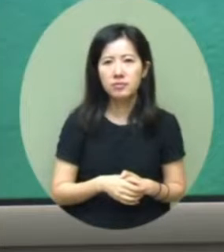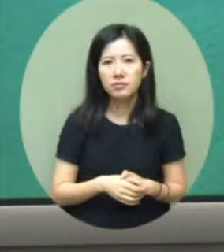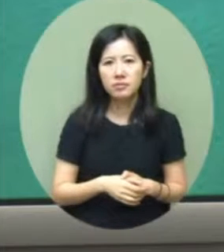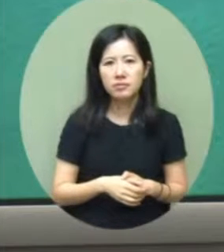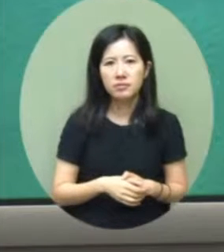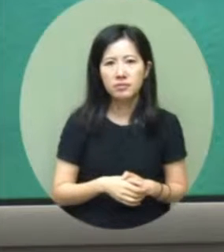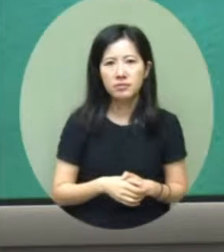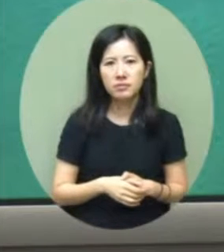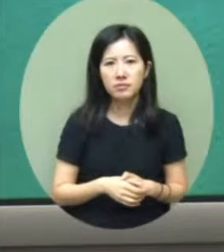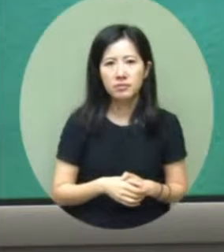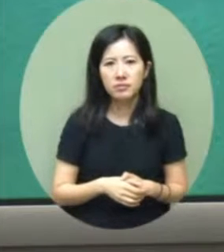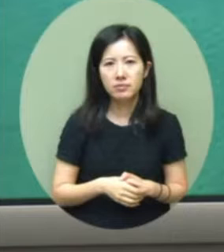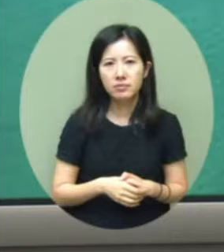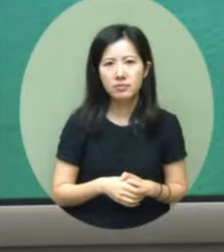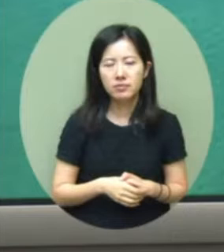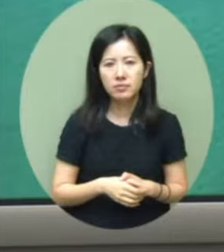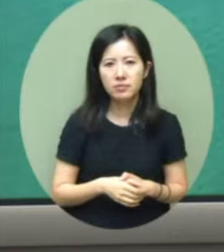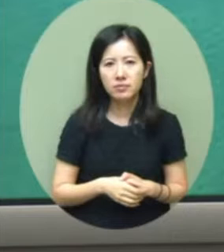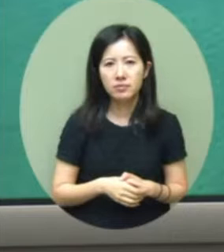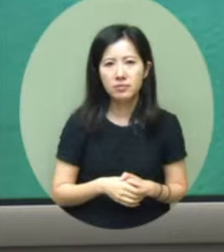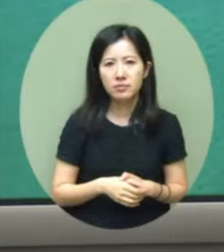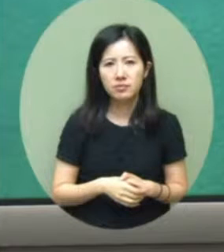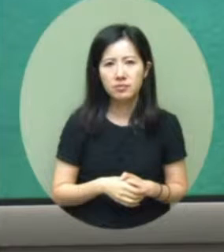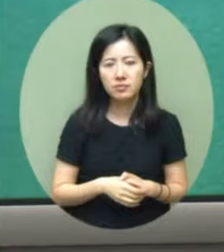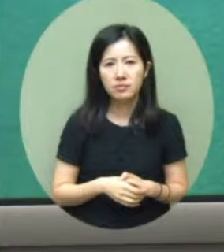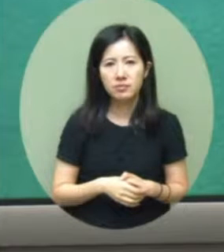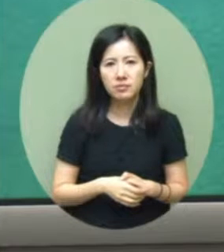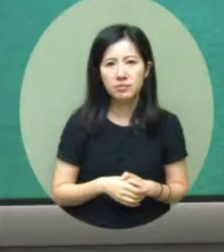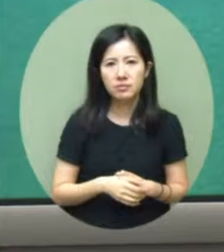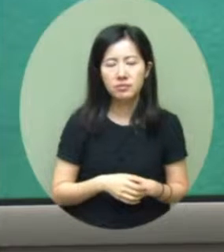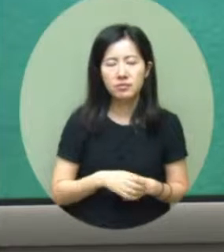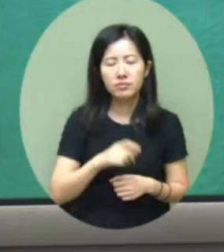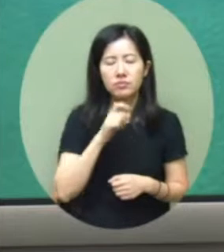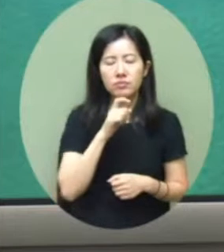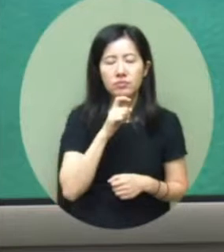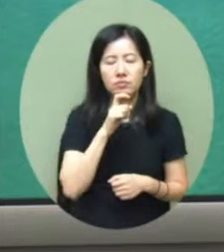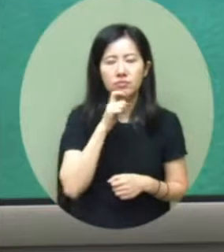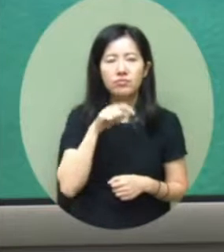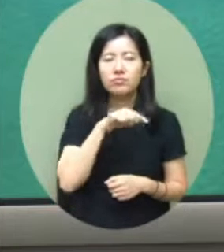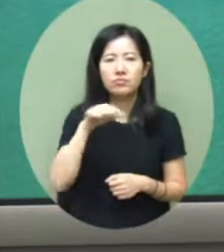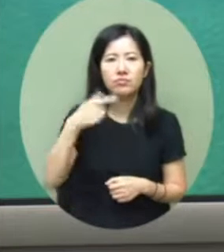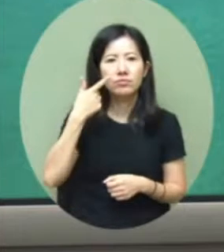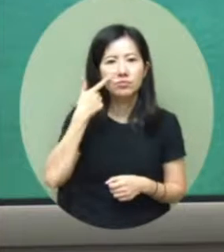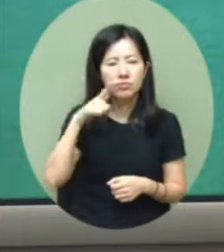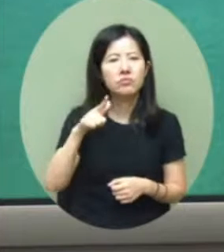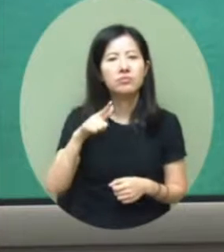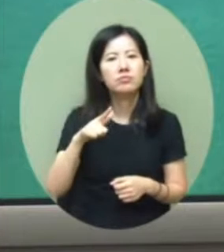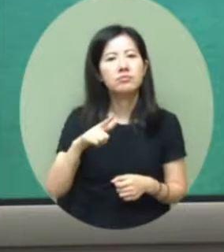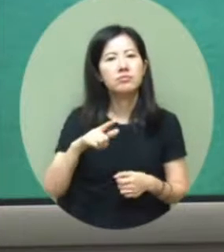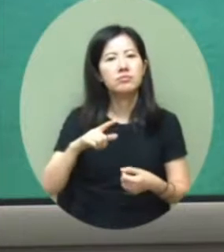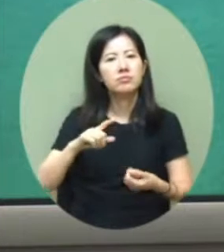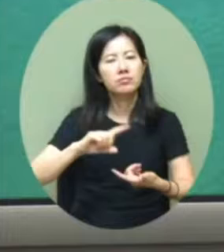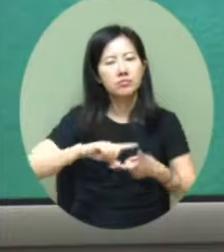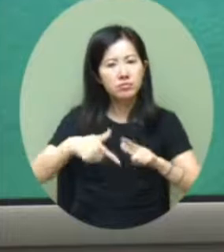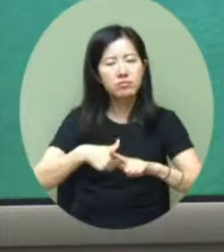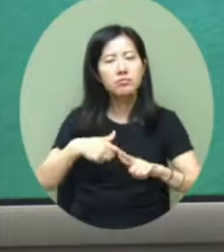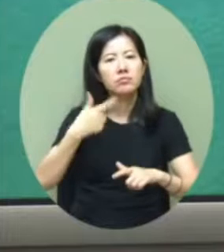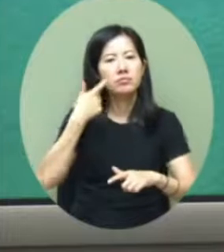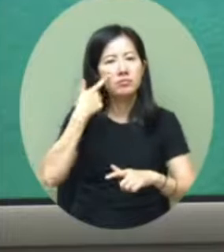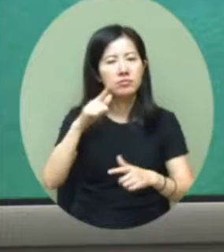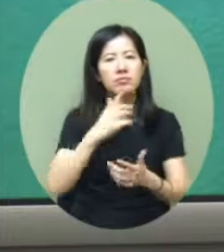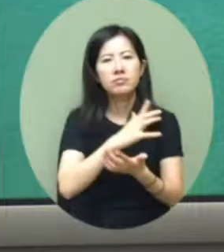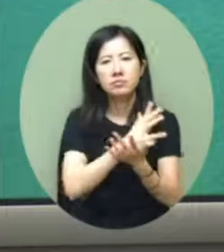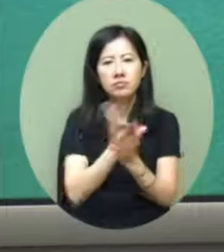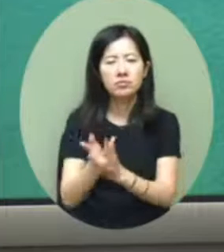visitors. We'll make good use of this opportunity to show that Hong Kong is a vibrant city. We